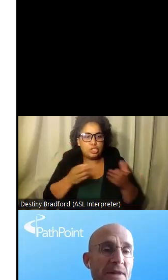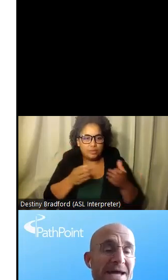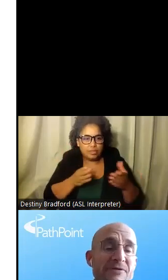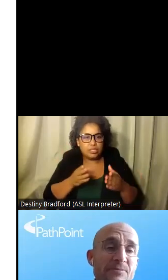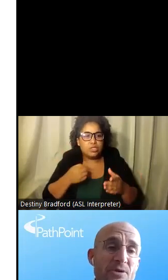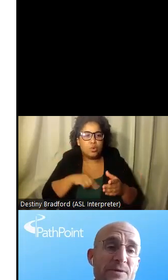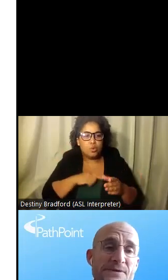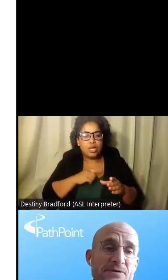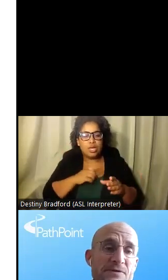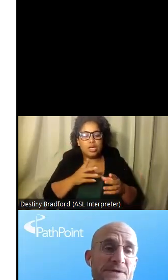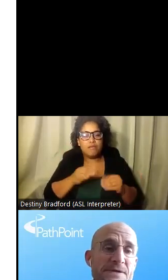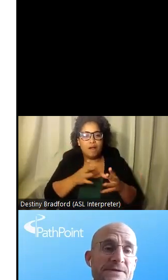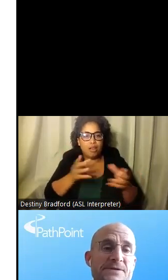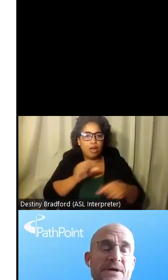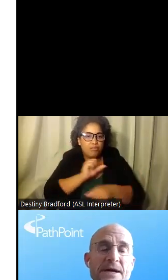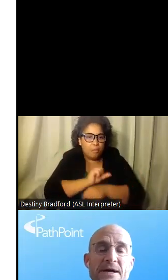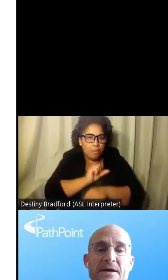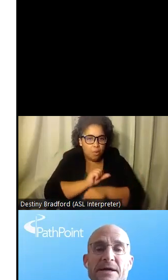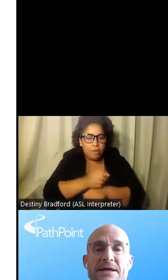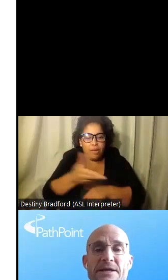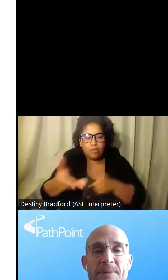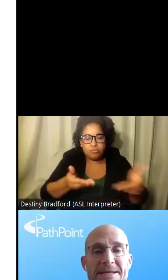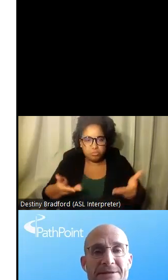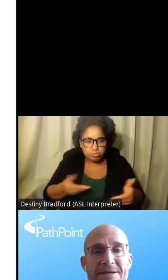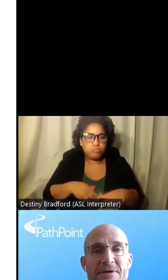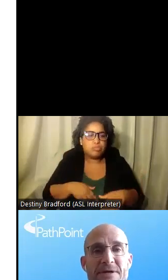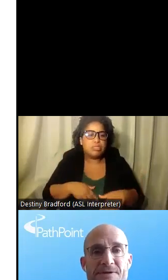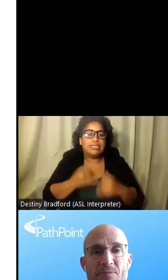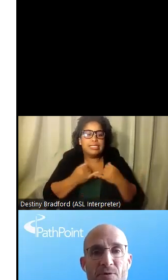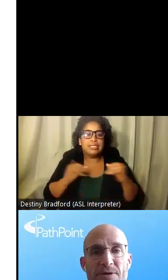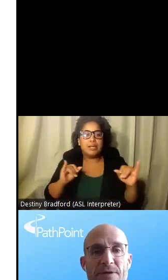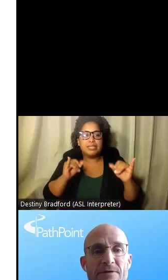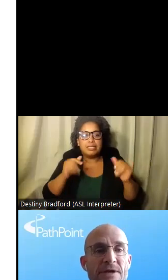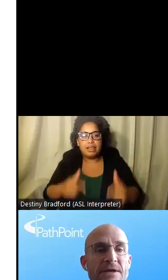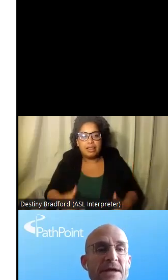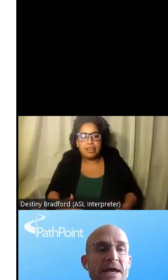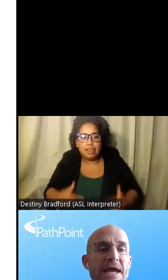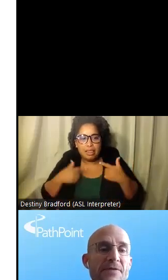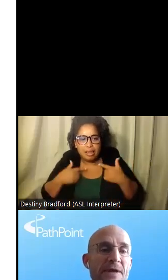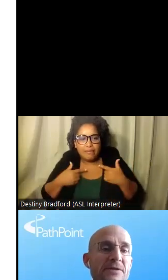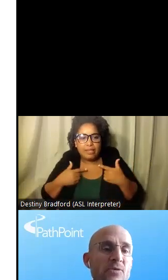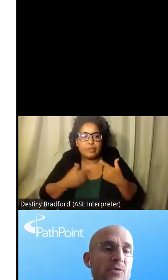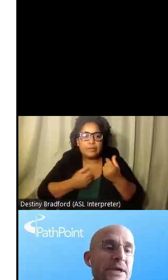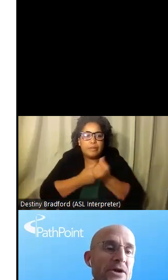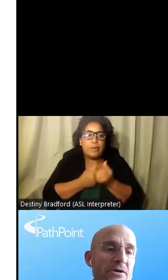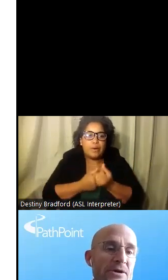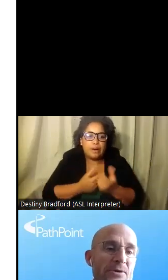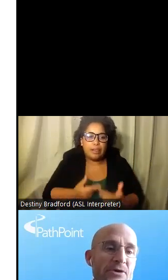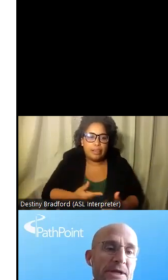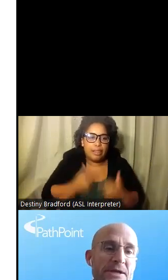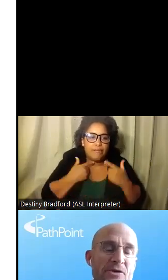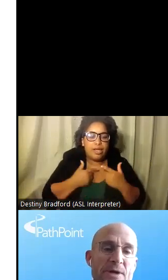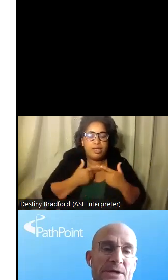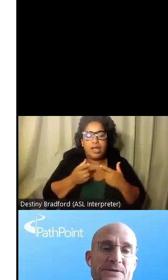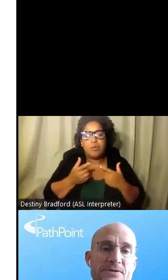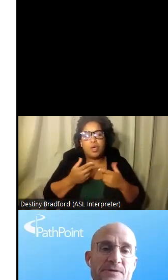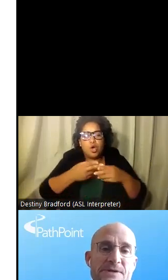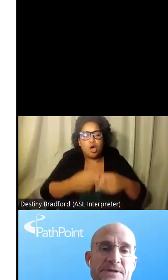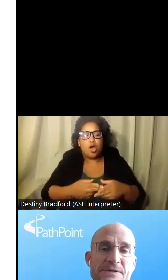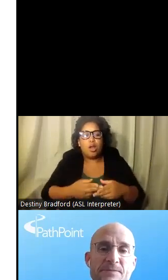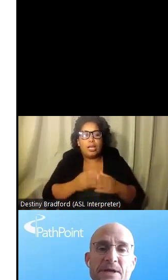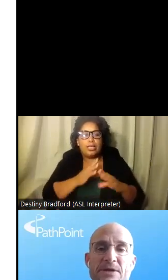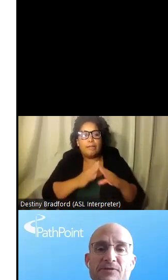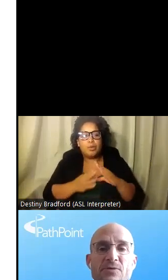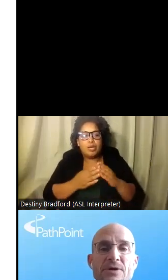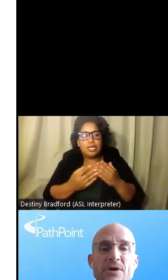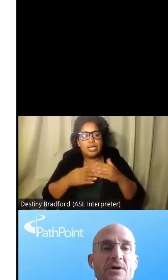a lot of employment services, independent living and supported living, and then what we call community integration